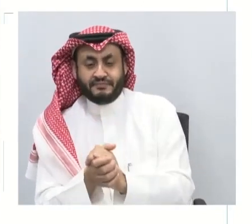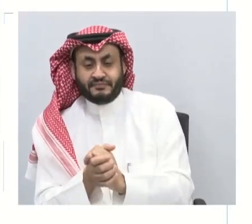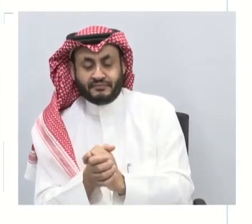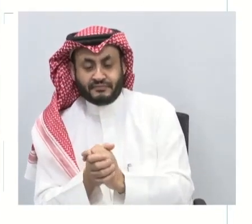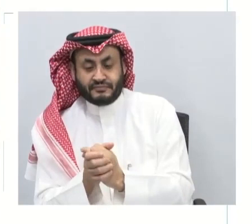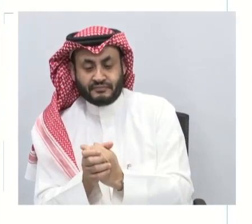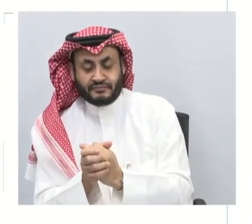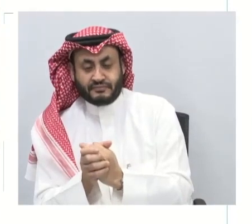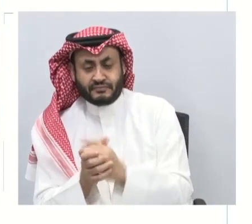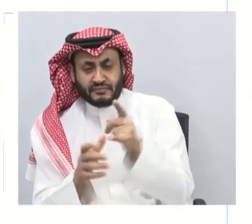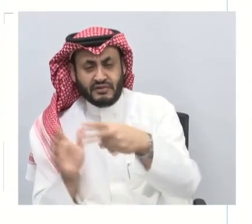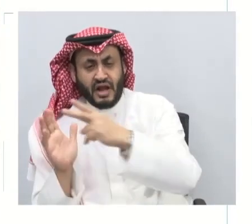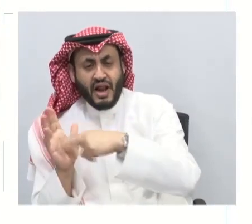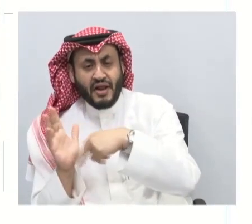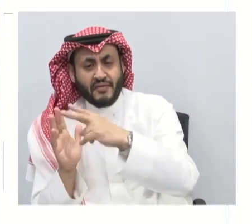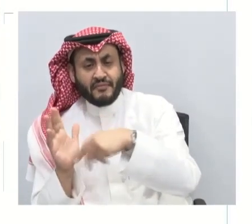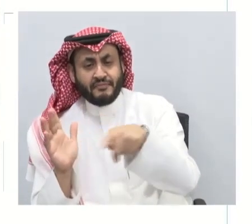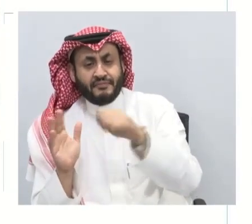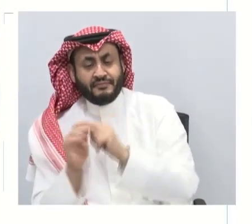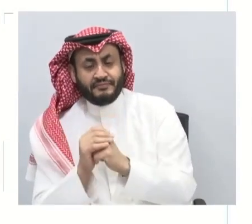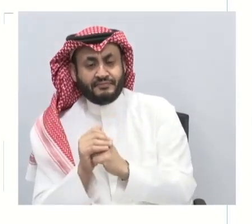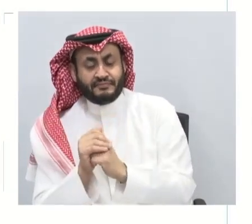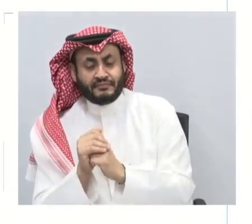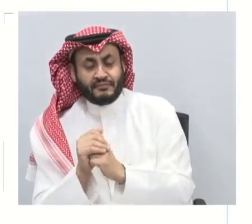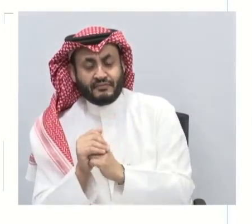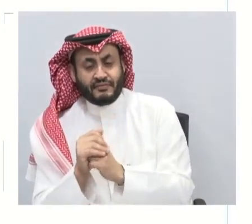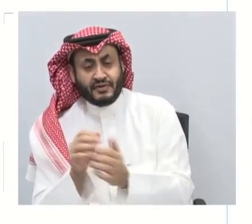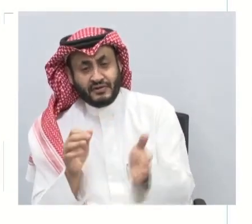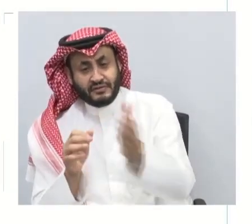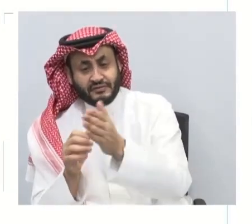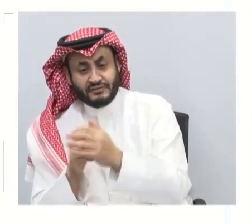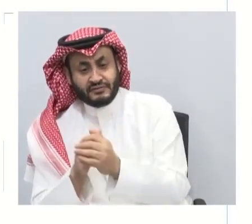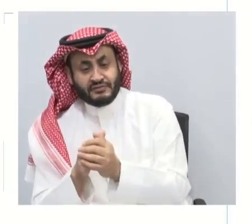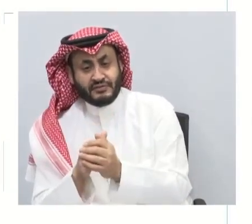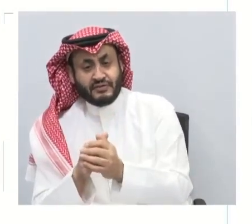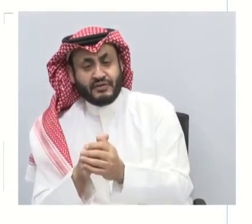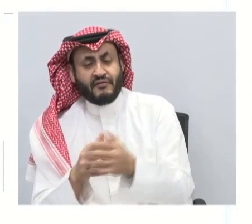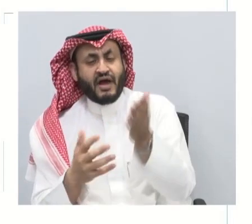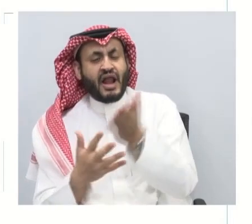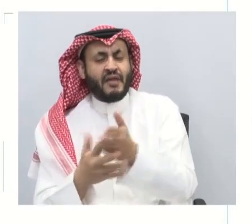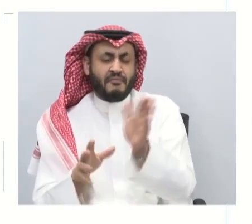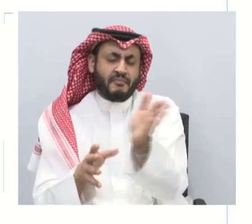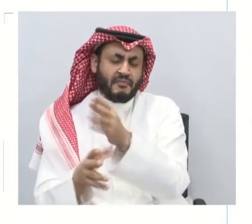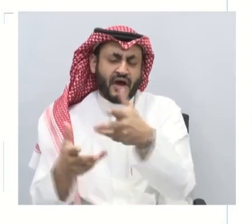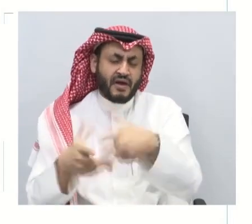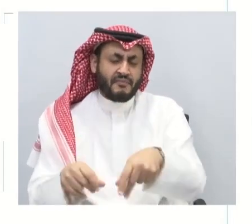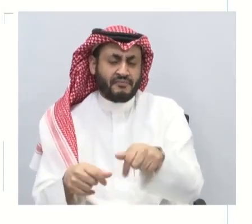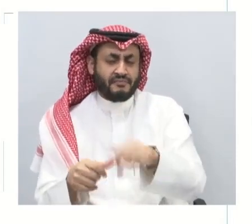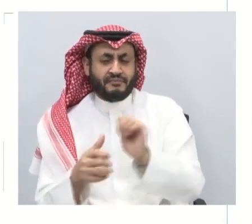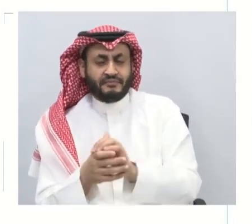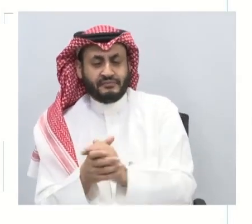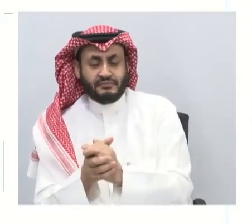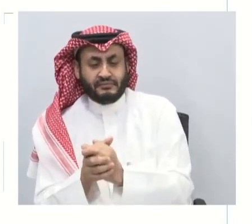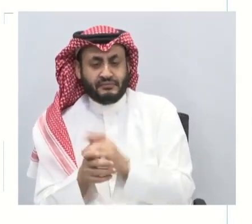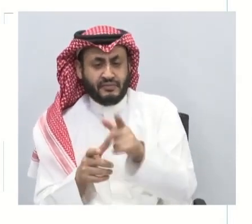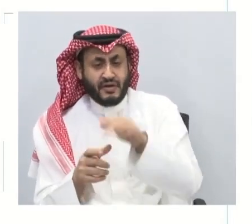Okay, so this is the text of this reading. And now let's move to the last part of our class today. That is the answers for the